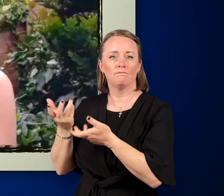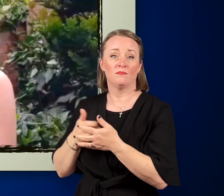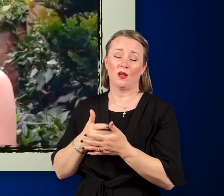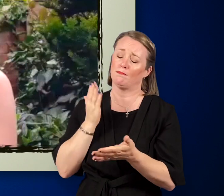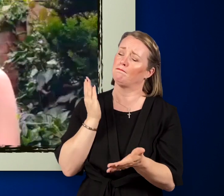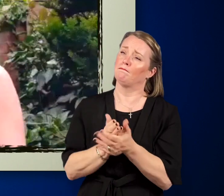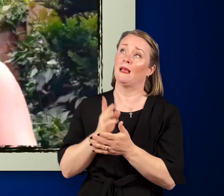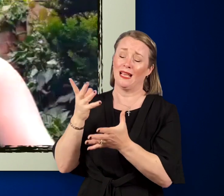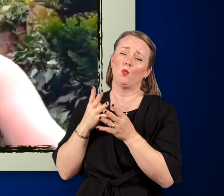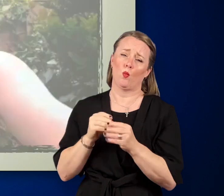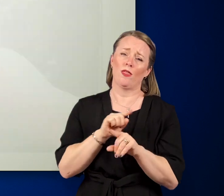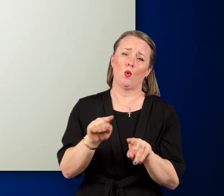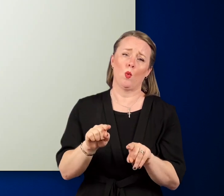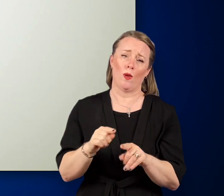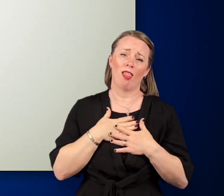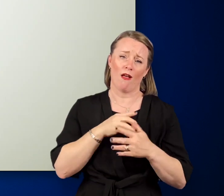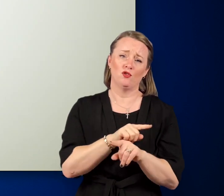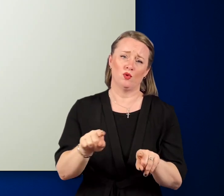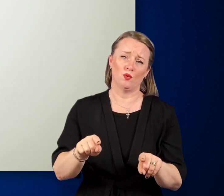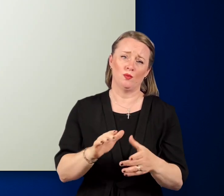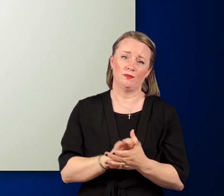is with you and he loves you.